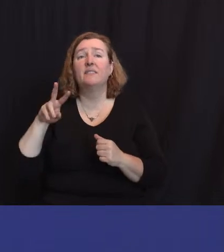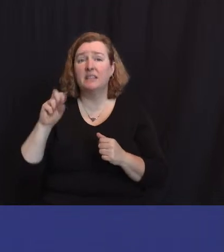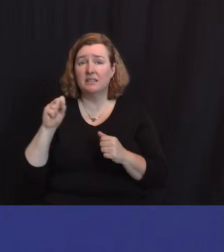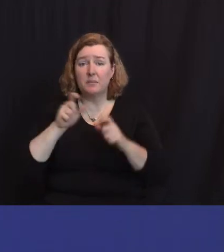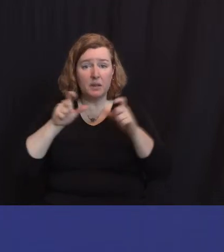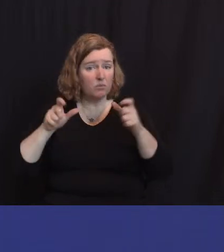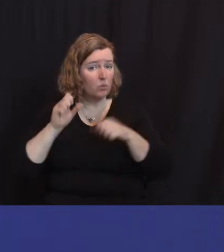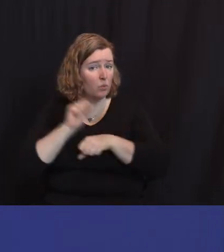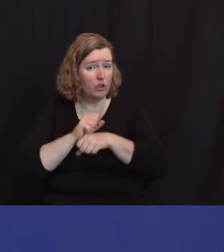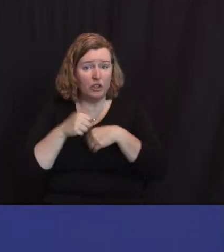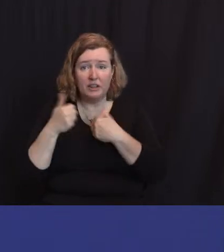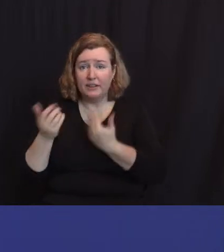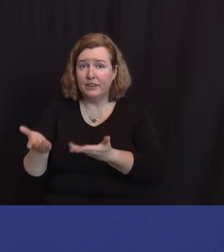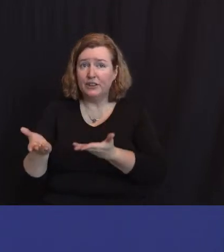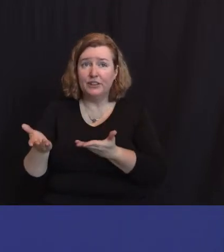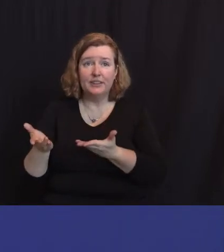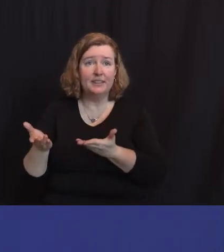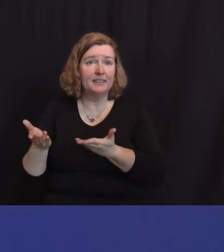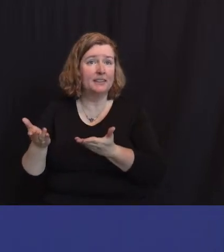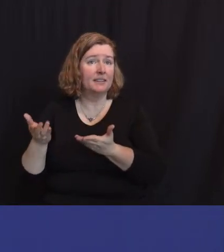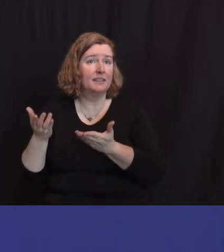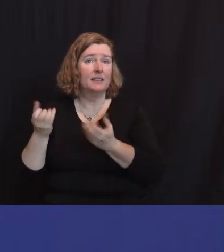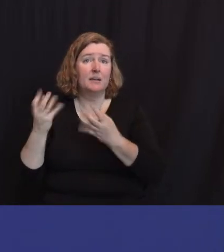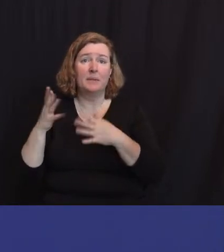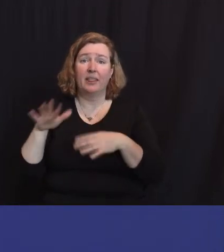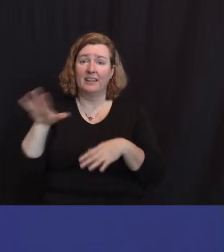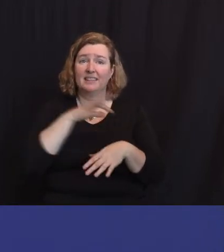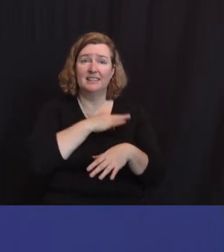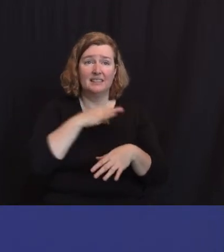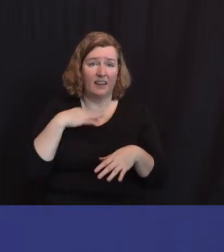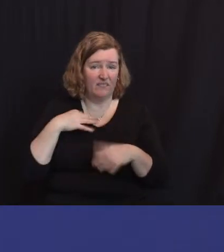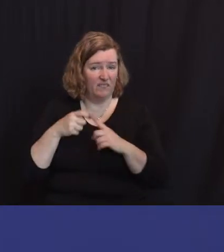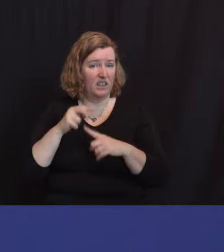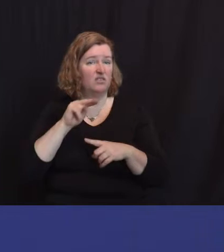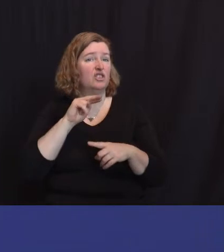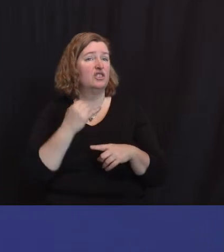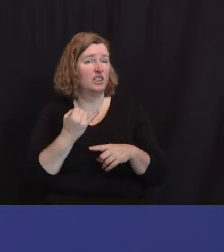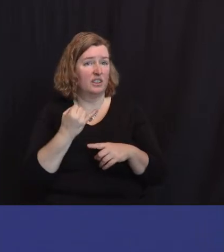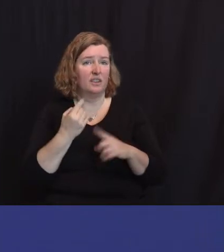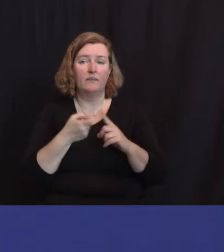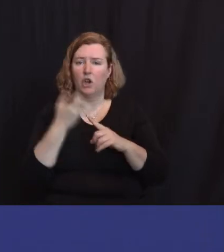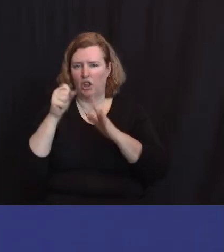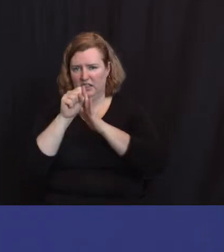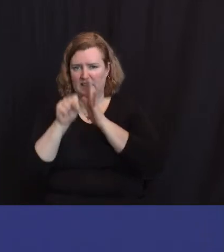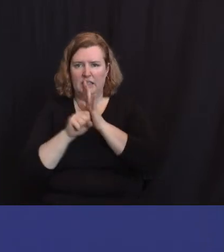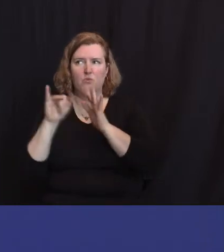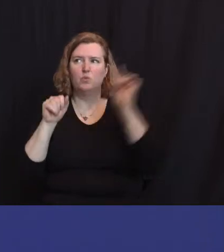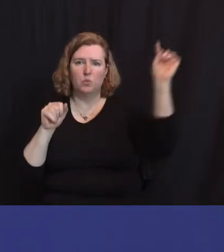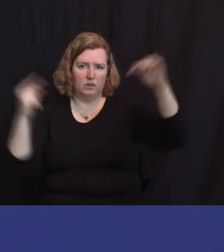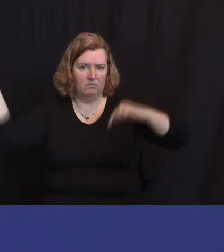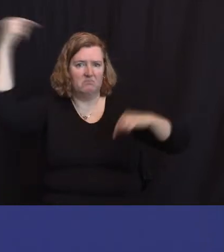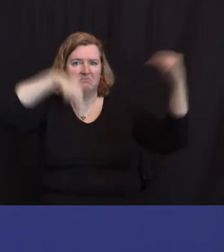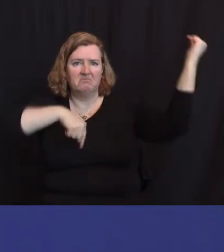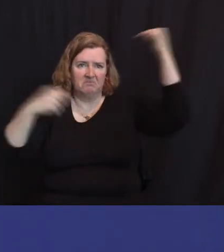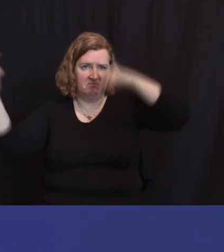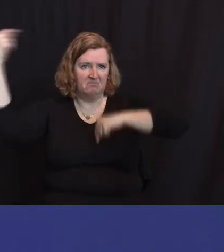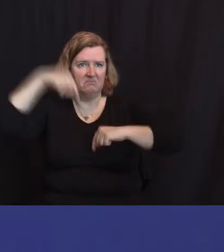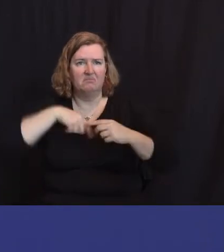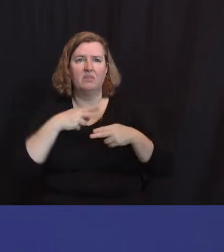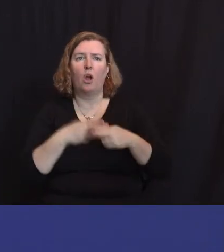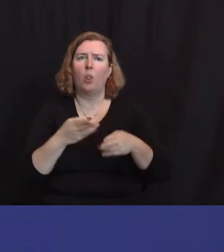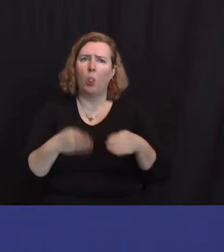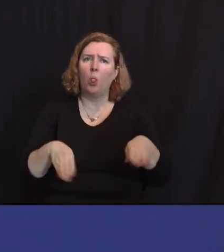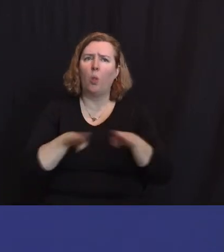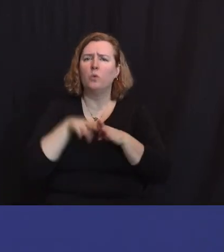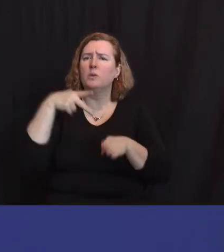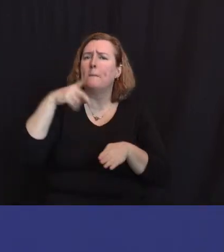somebody from Rhode Island. And that was an example. There aren't a lot of closed pods. There are probably 15 or 20 of them in the state. But